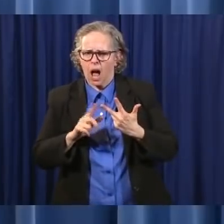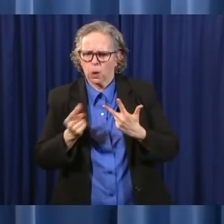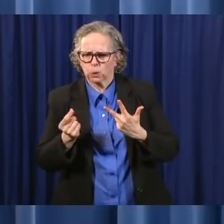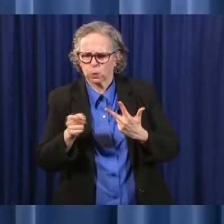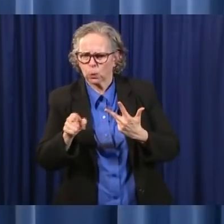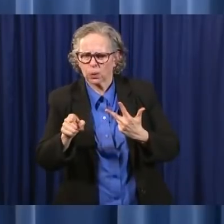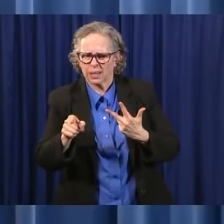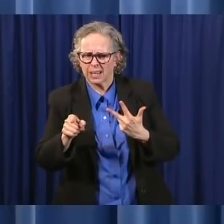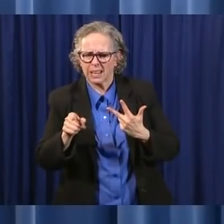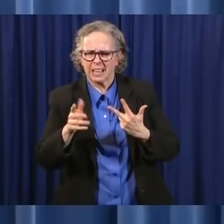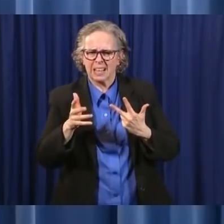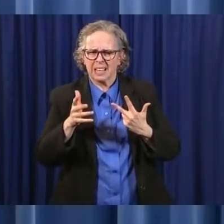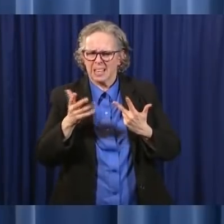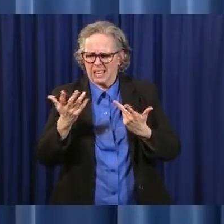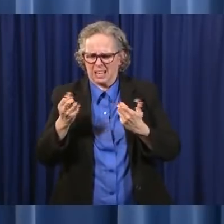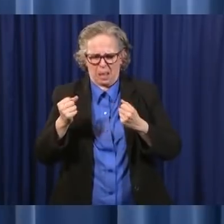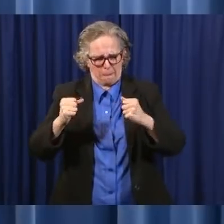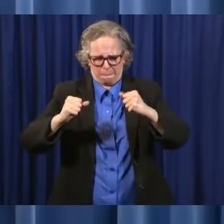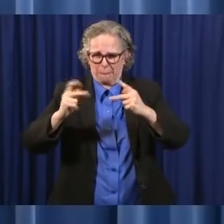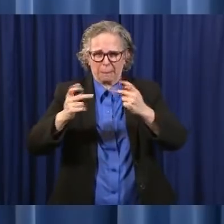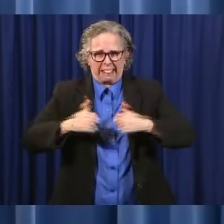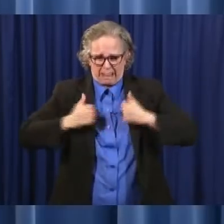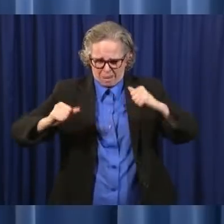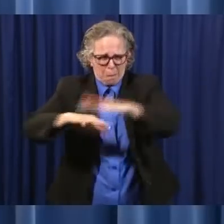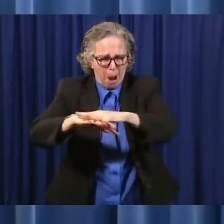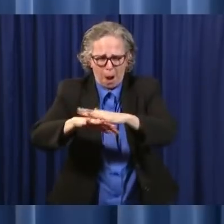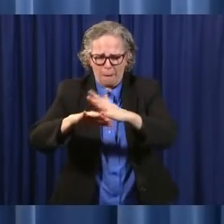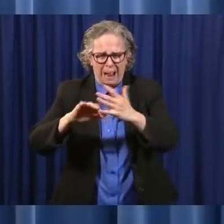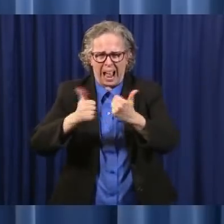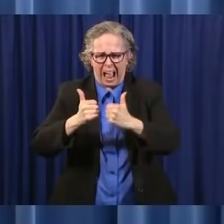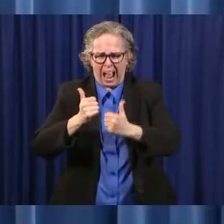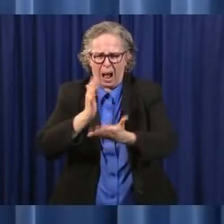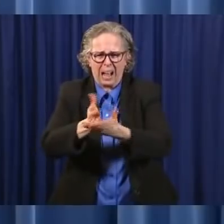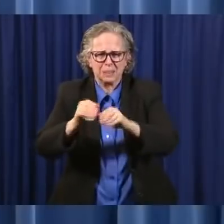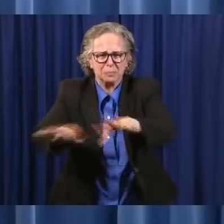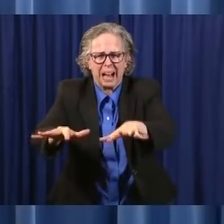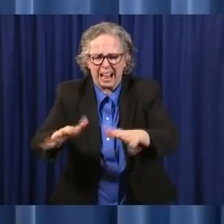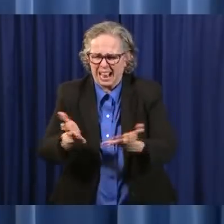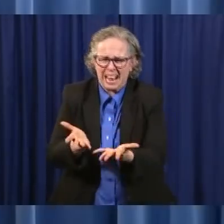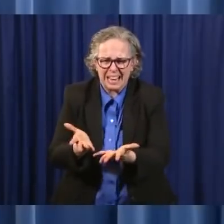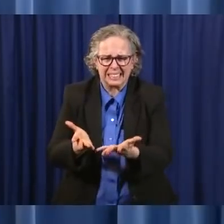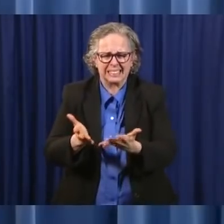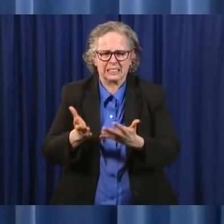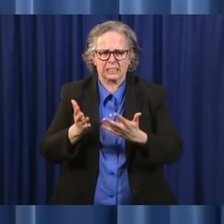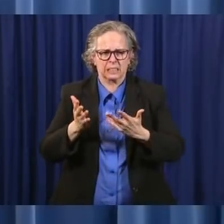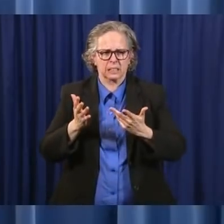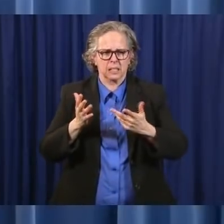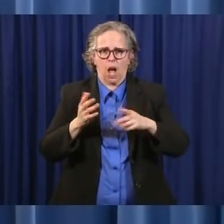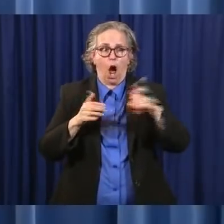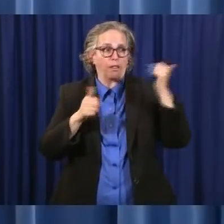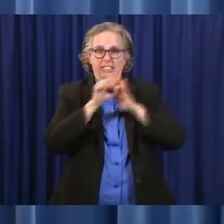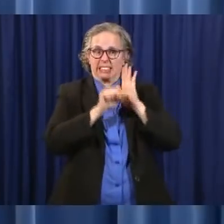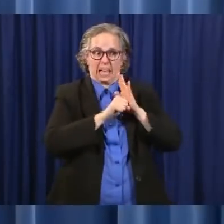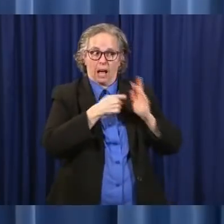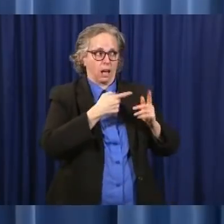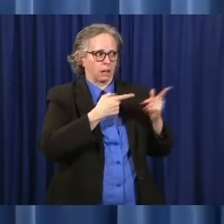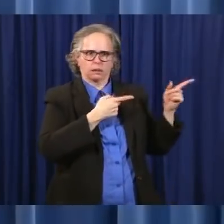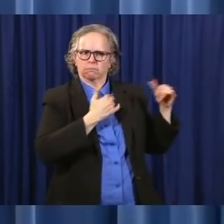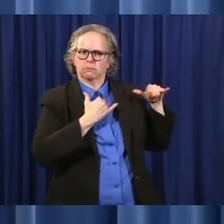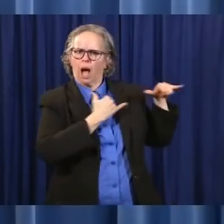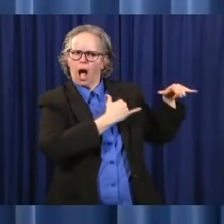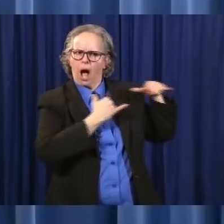all the congregate care facilities where we and every other state are losing so many different people? So these are